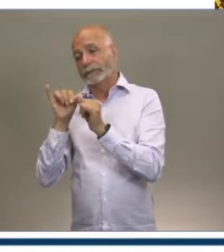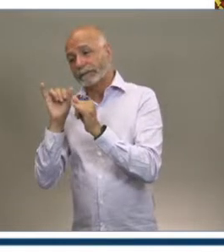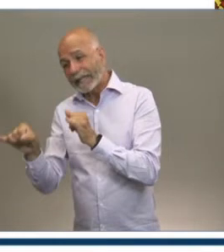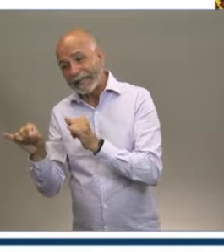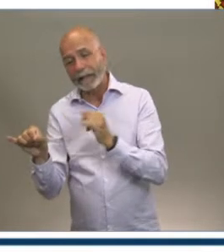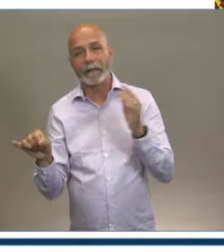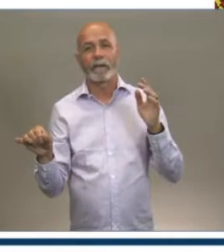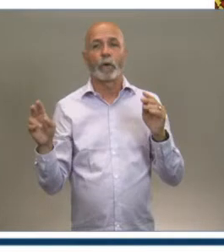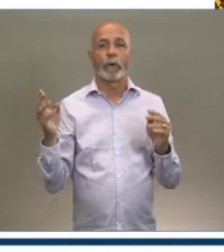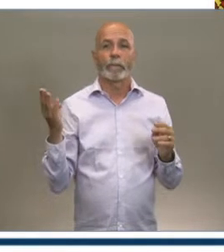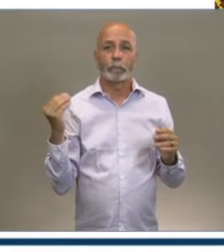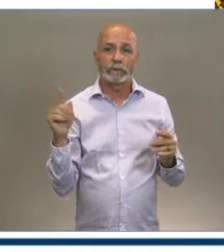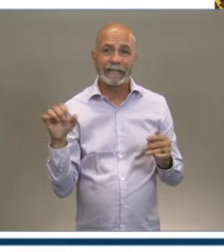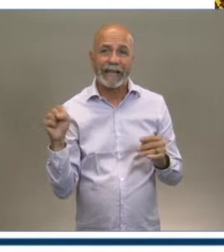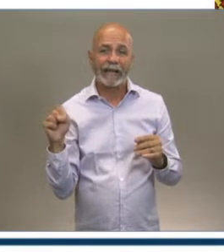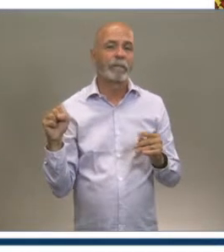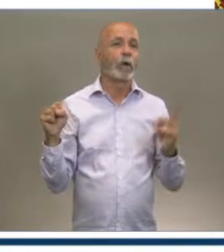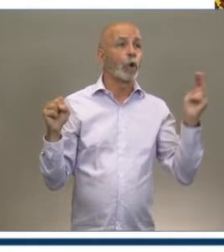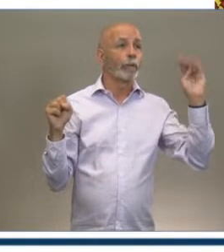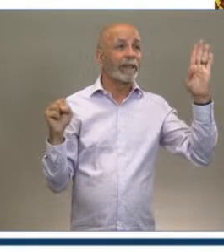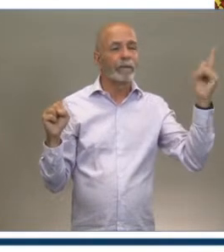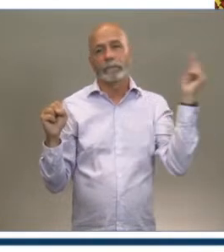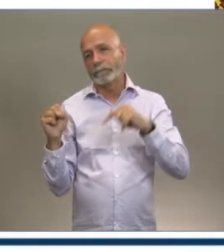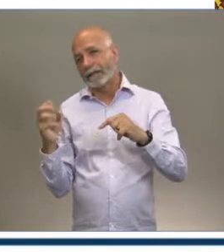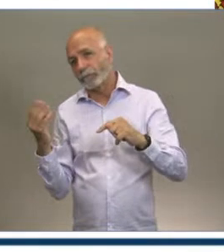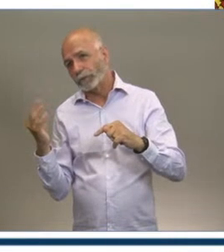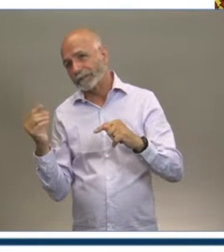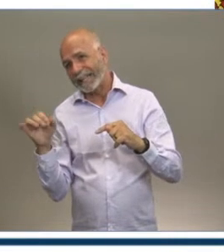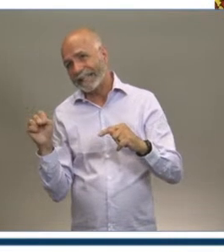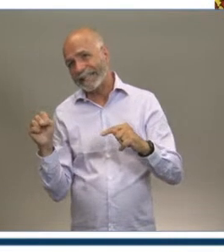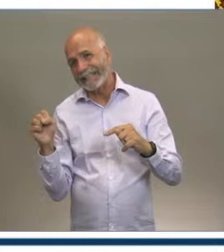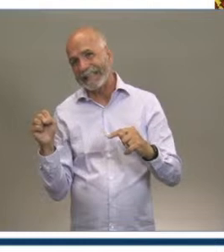to people in that area that they should shut down the